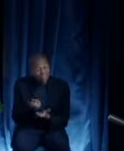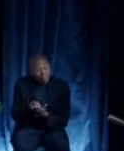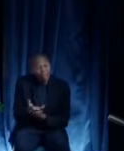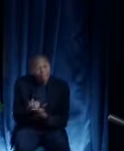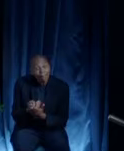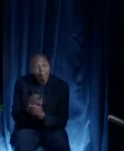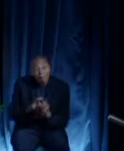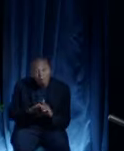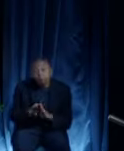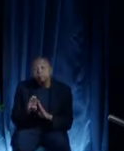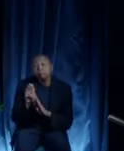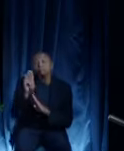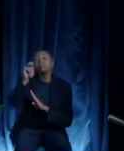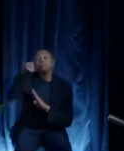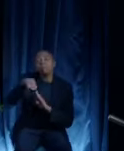And so